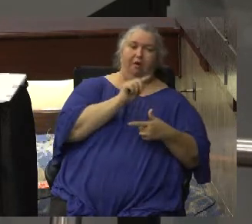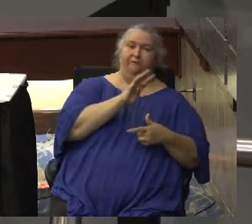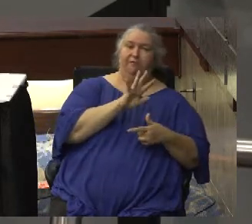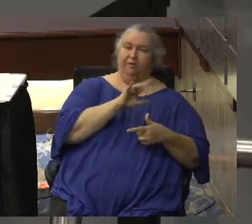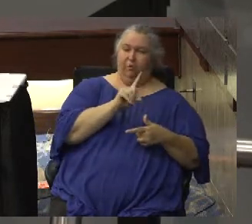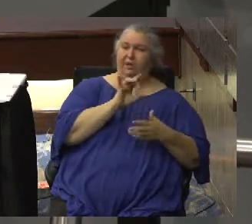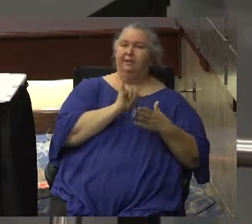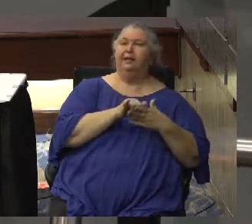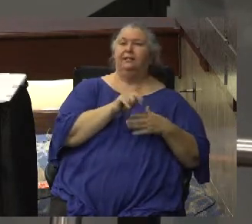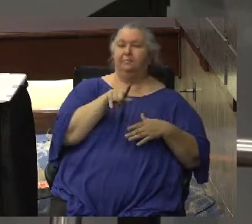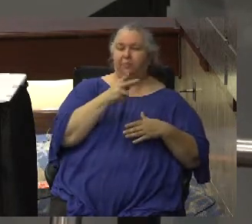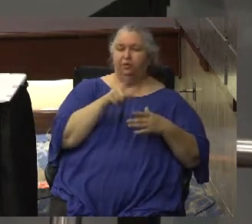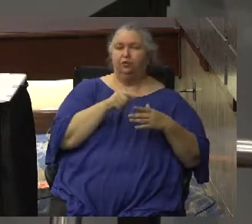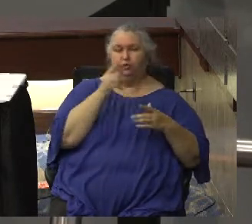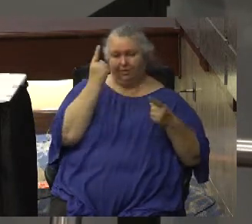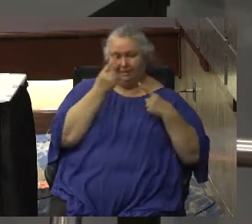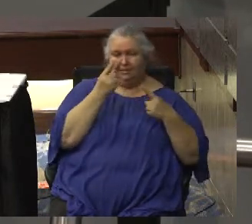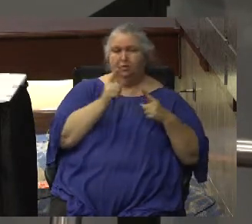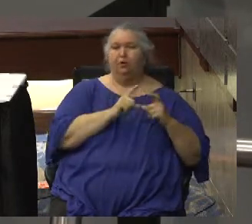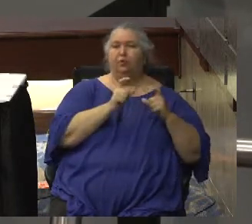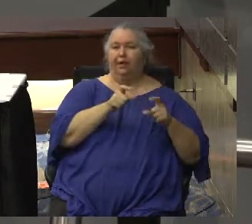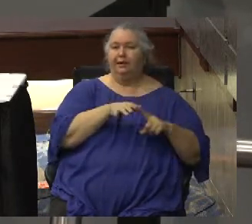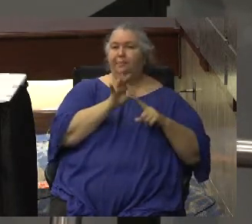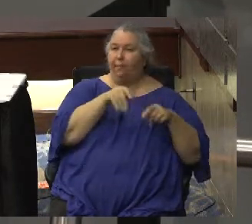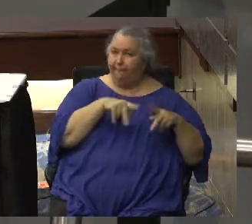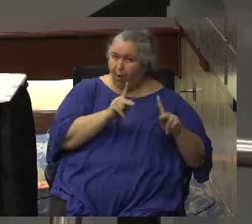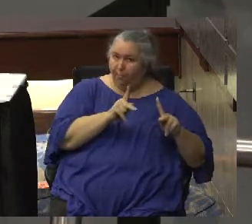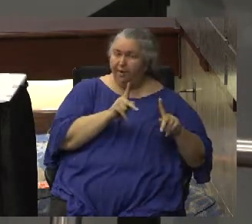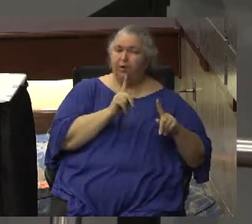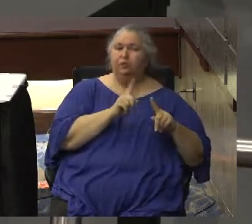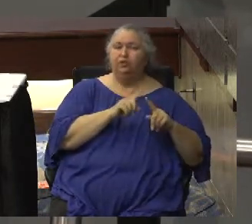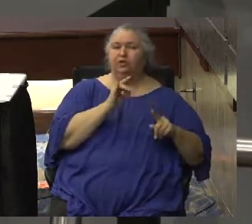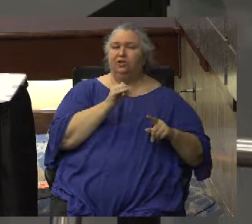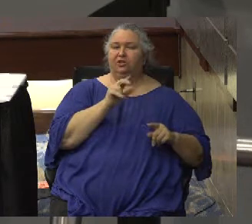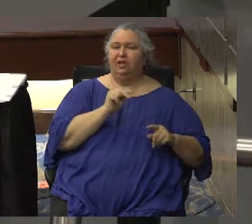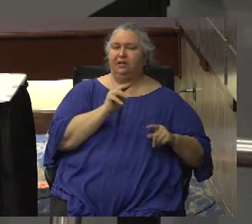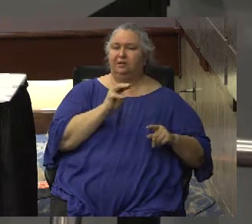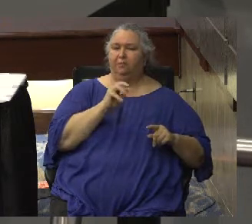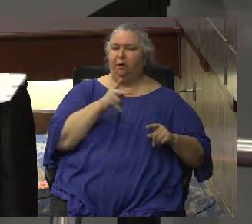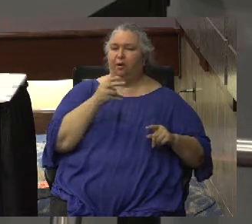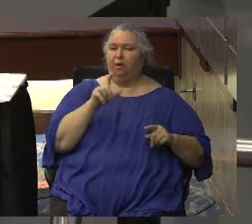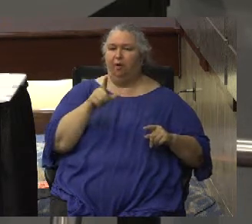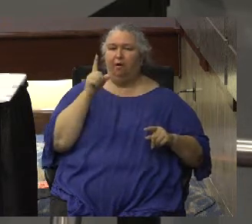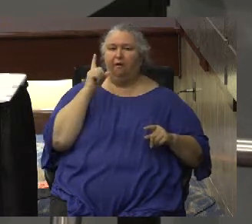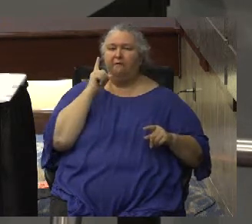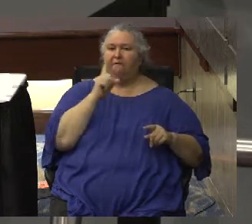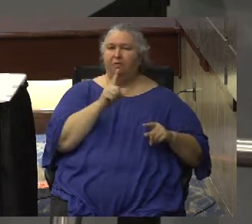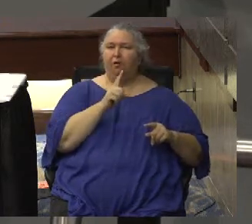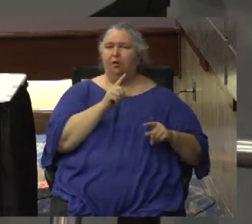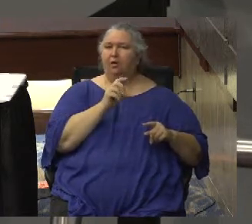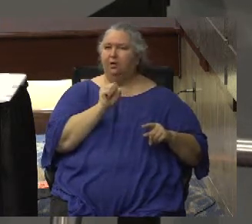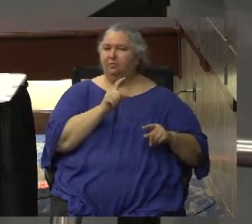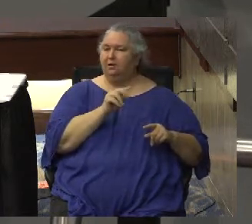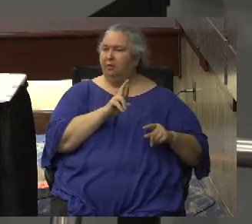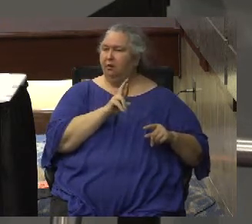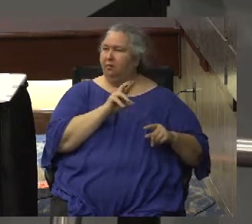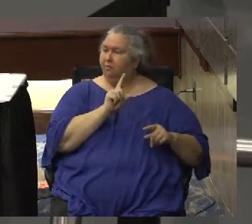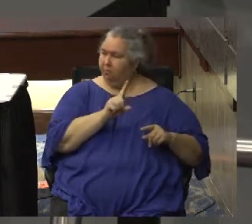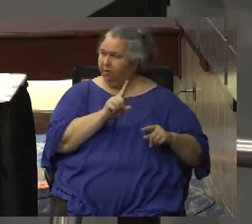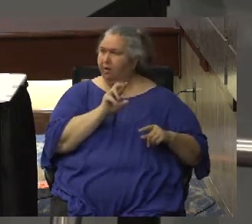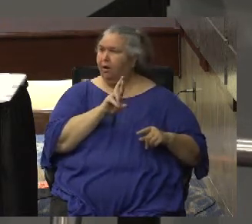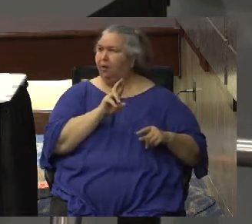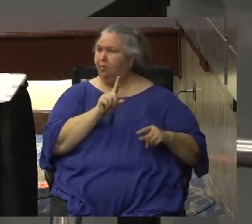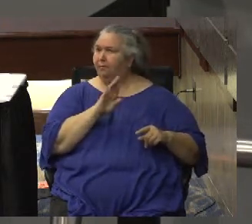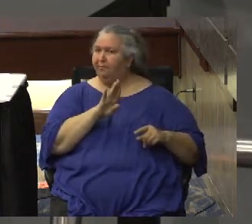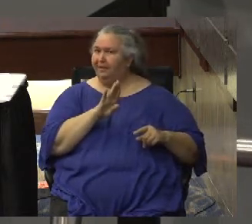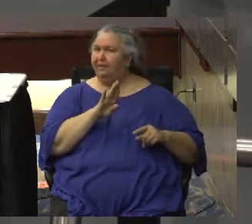public hearing to consider a resolution granting a special permit to Jason Mark Hall for a short-term rental type 1 in R1B zoning district on property